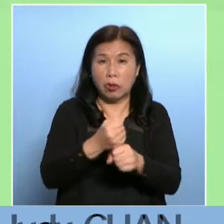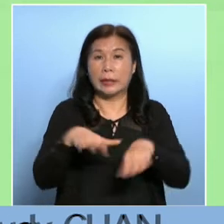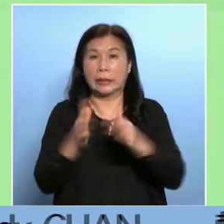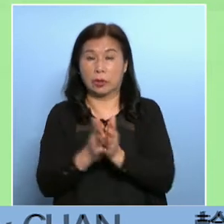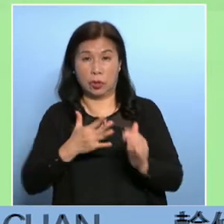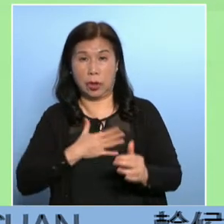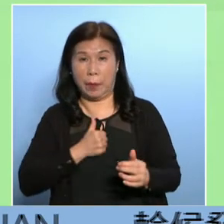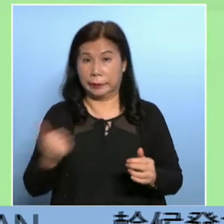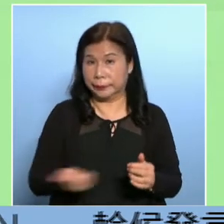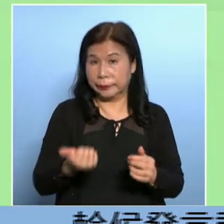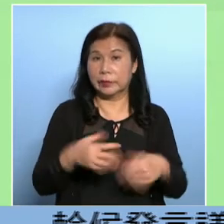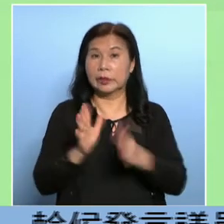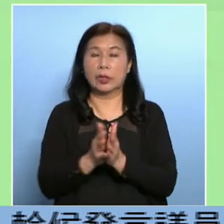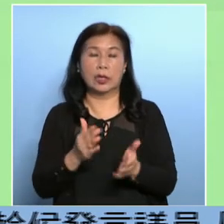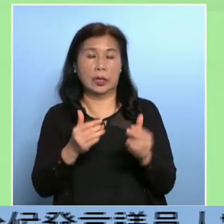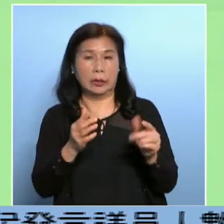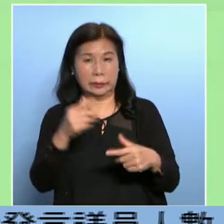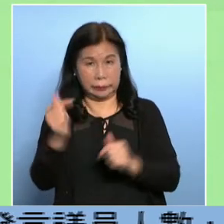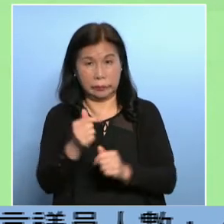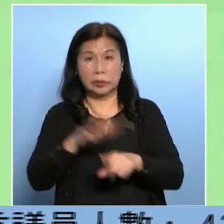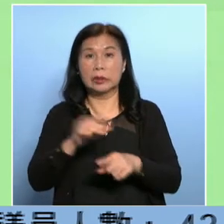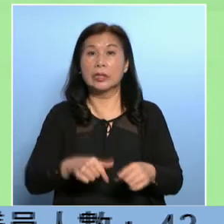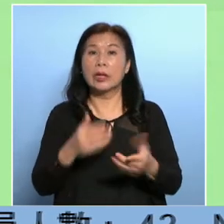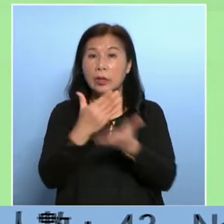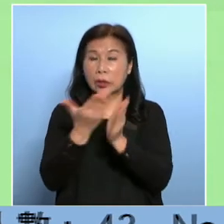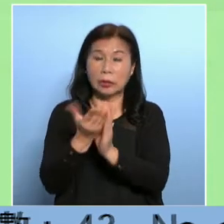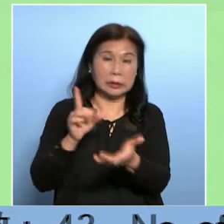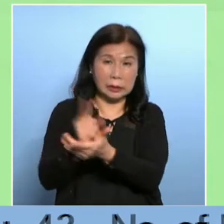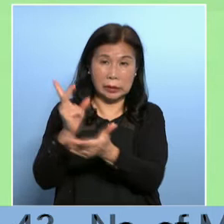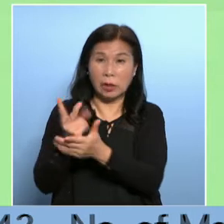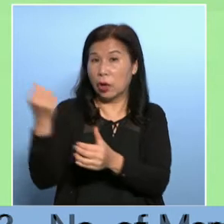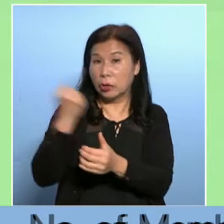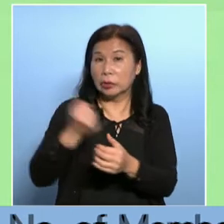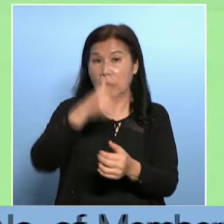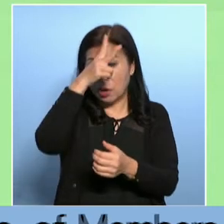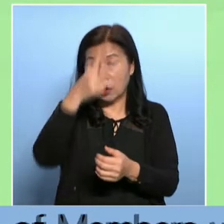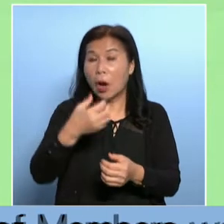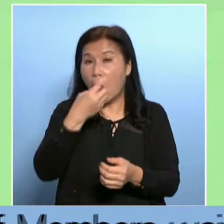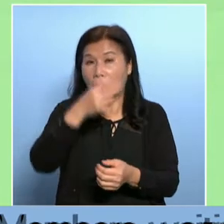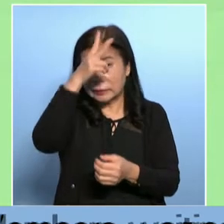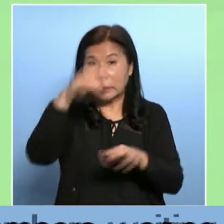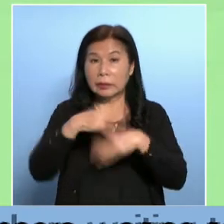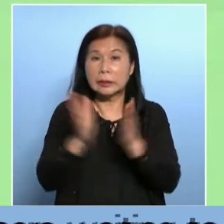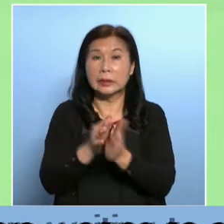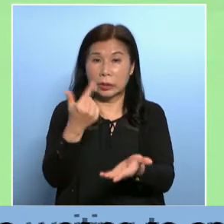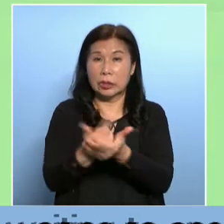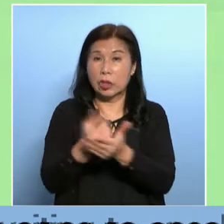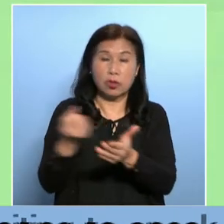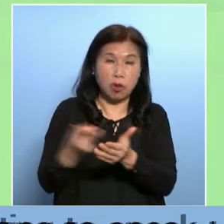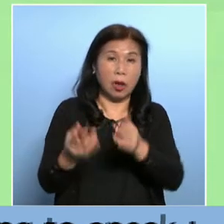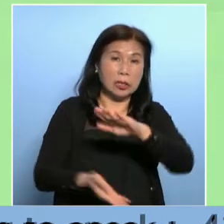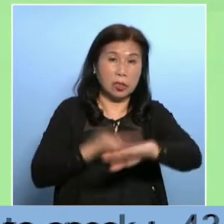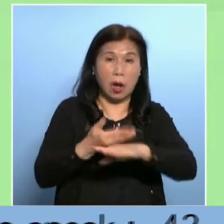So that we can have a complete value chain and diversify our economy. After multi-years of lobbying, the government